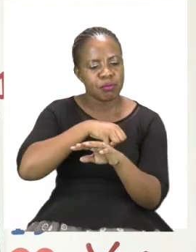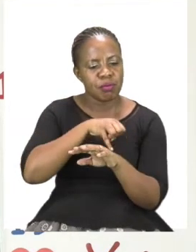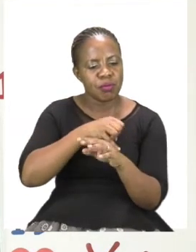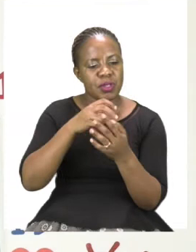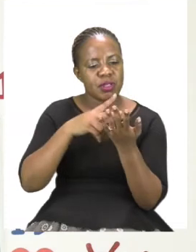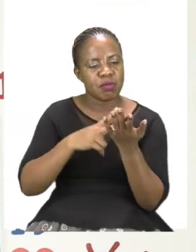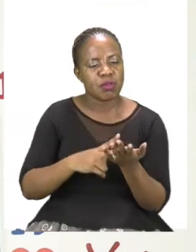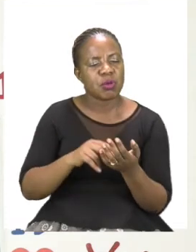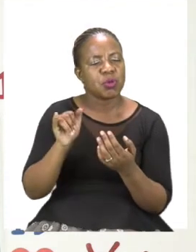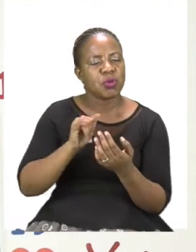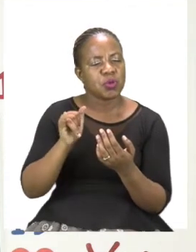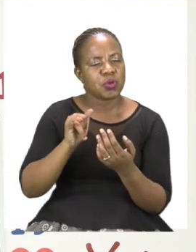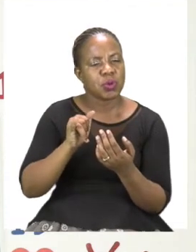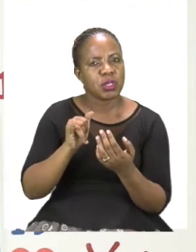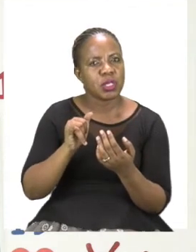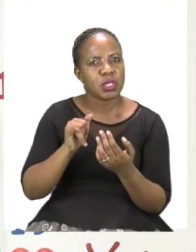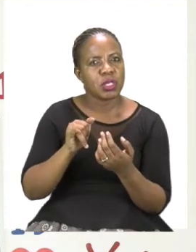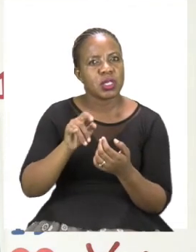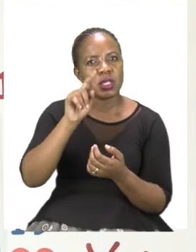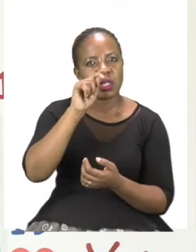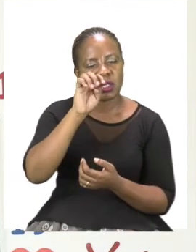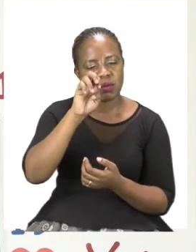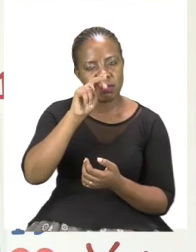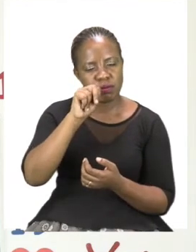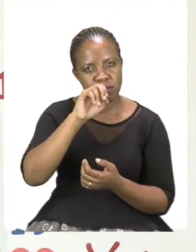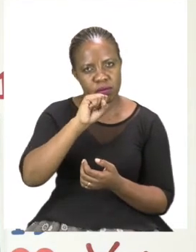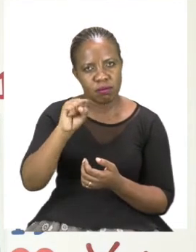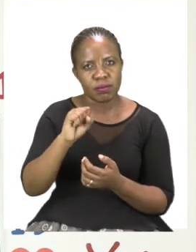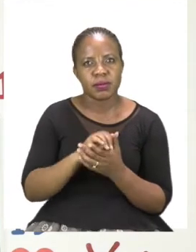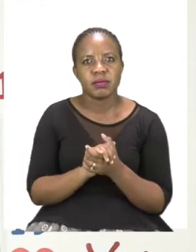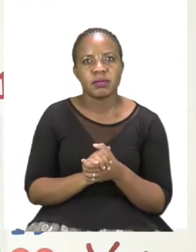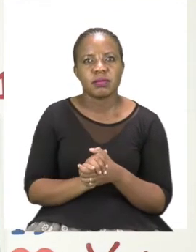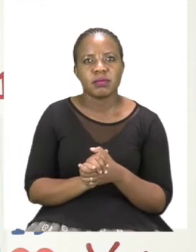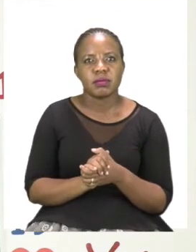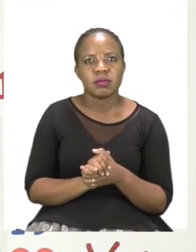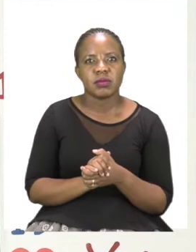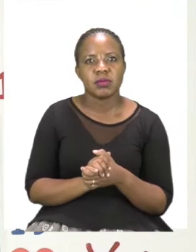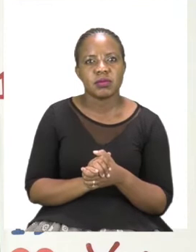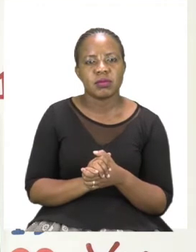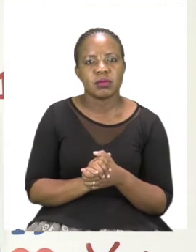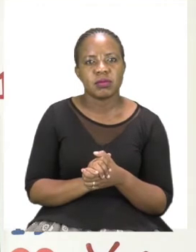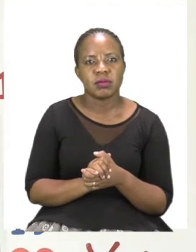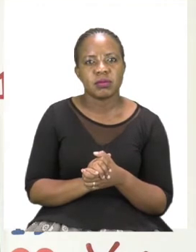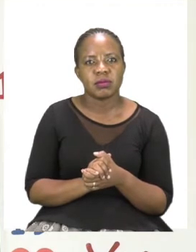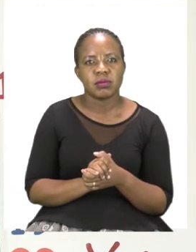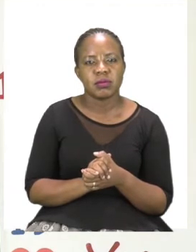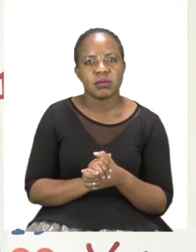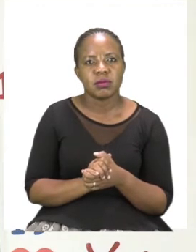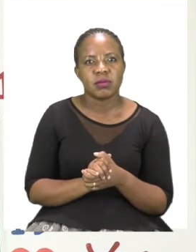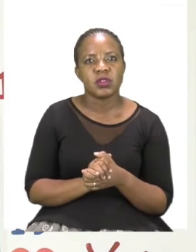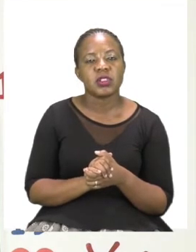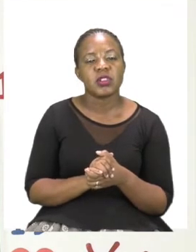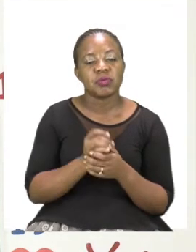the middle, and in the middle here is tens. So we are going to put our